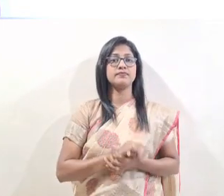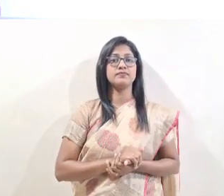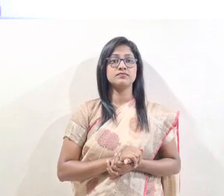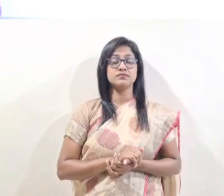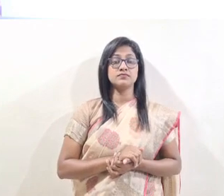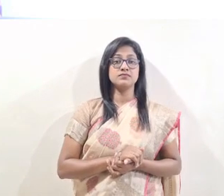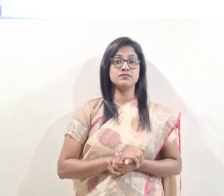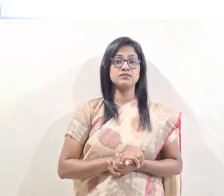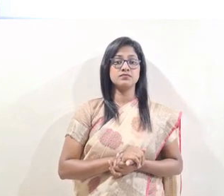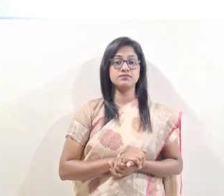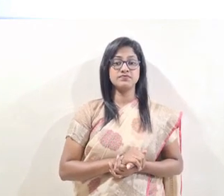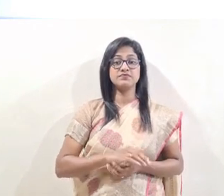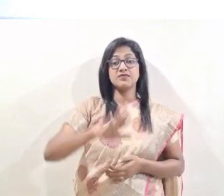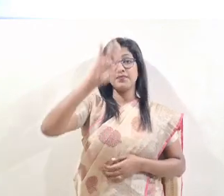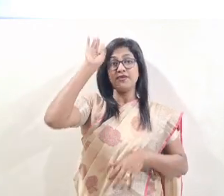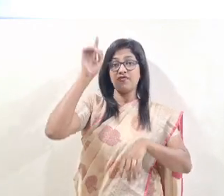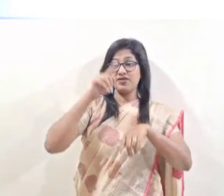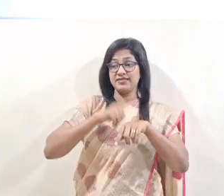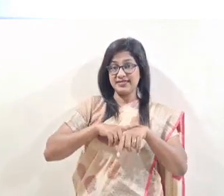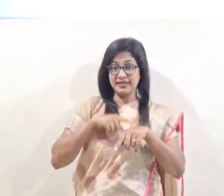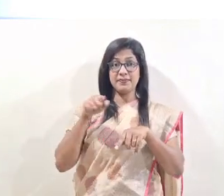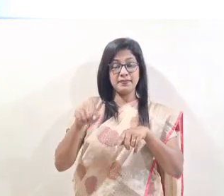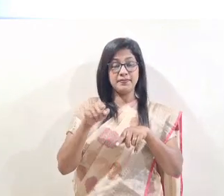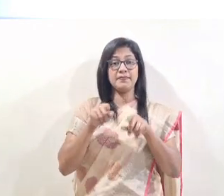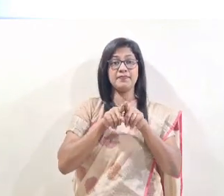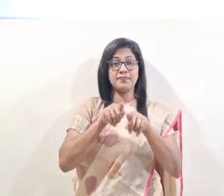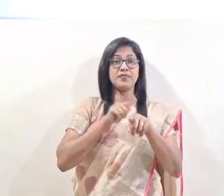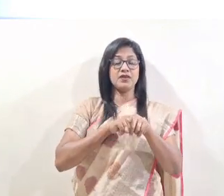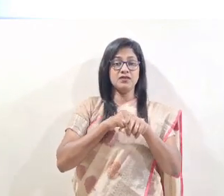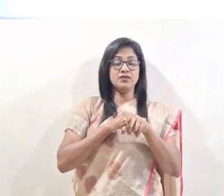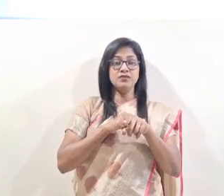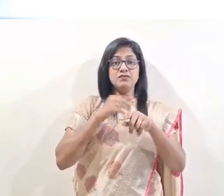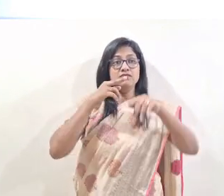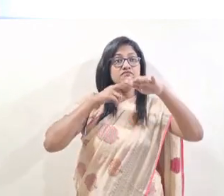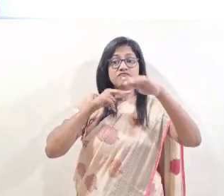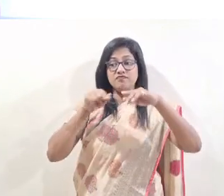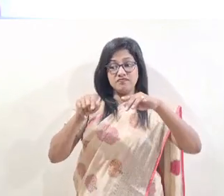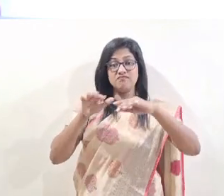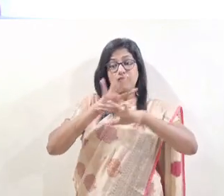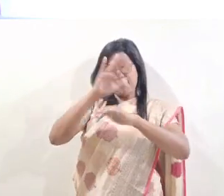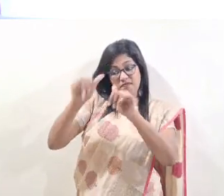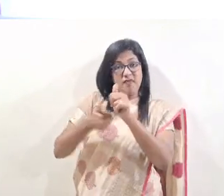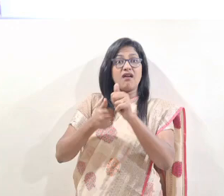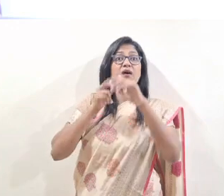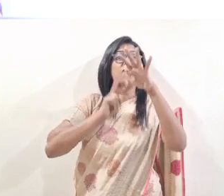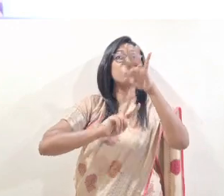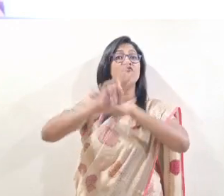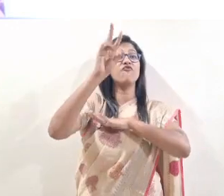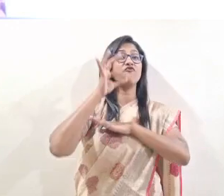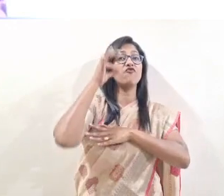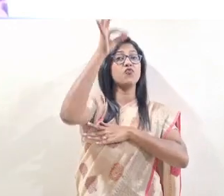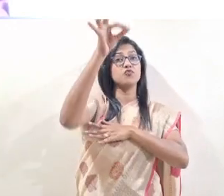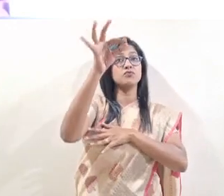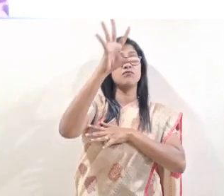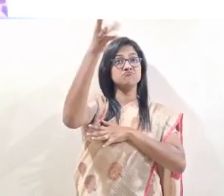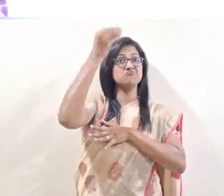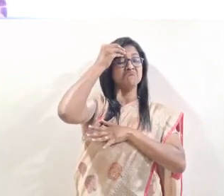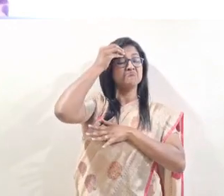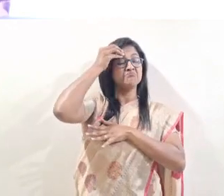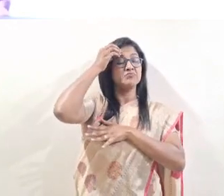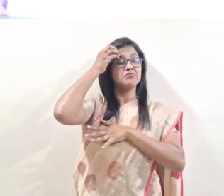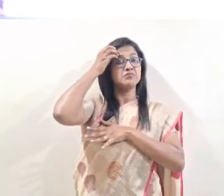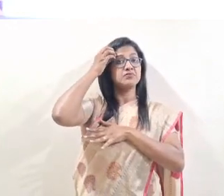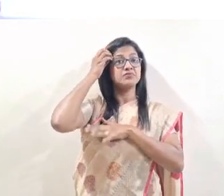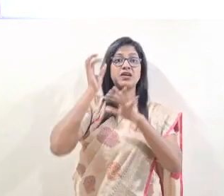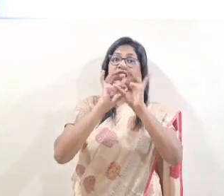The design at the time when they had done it, they had foreseen so much in future that it ensures by default